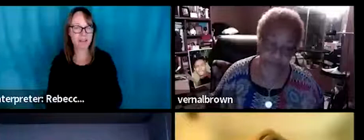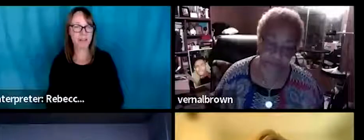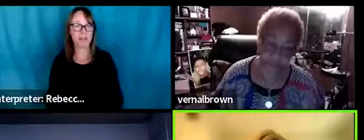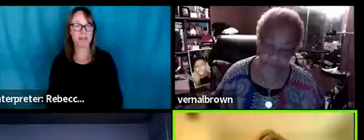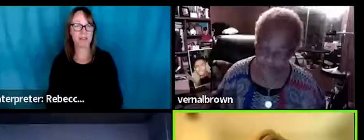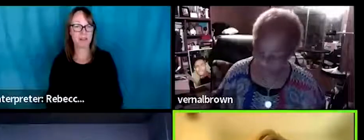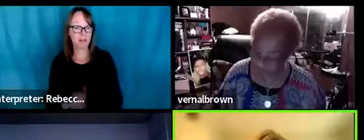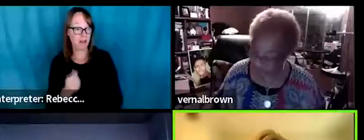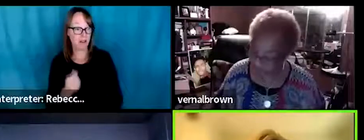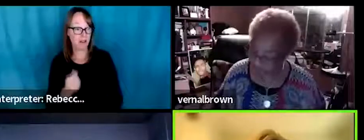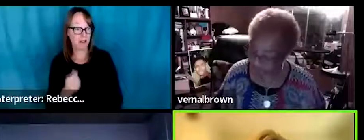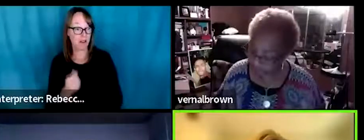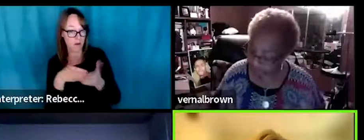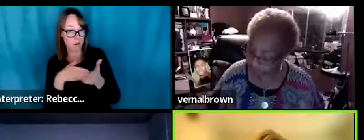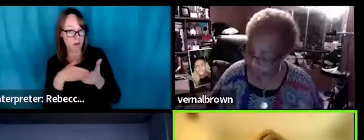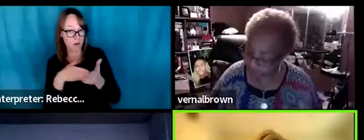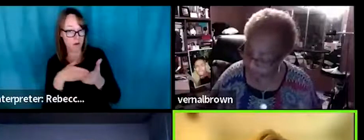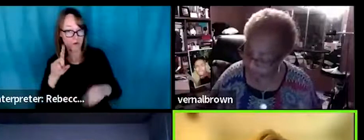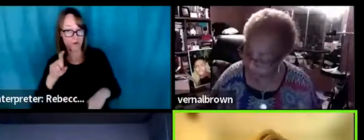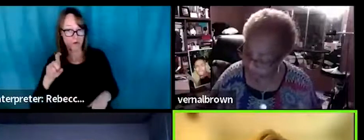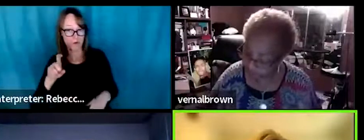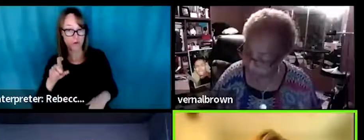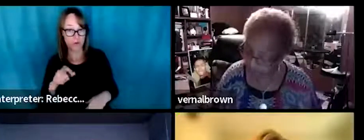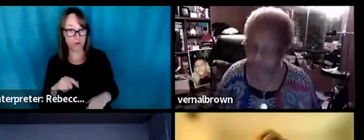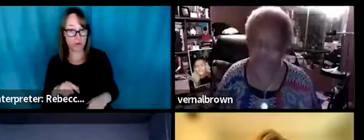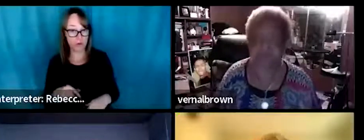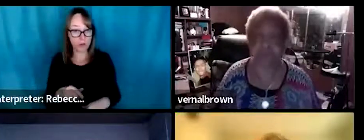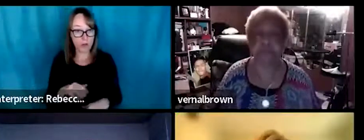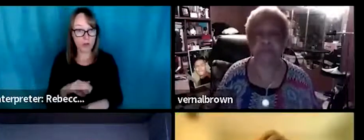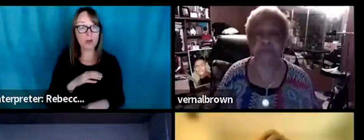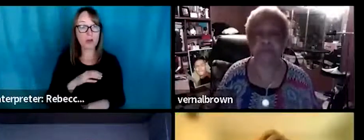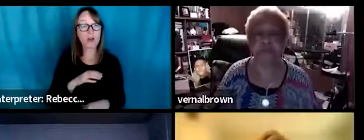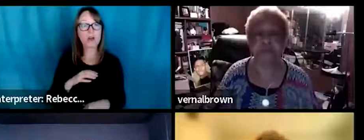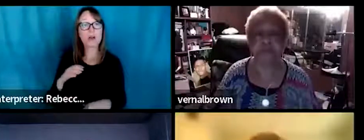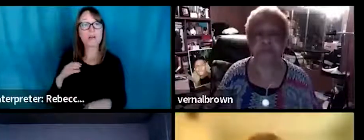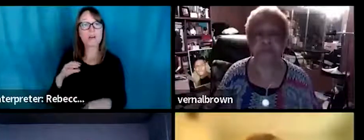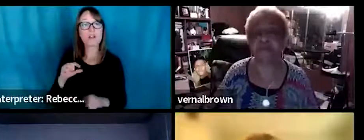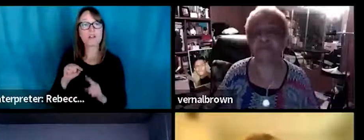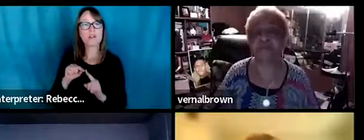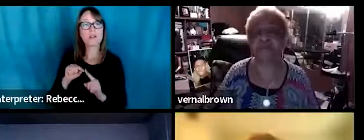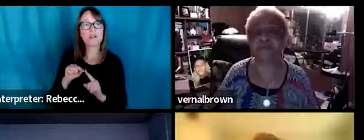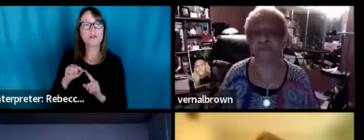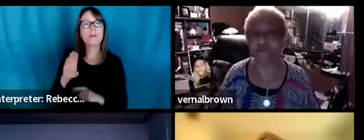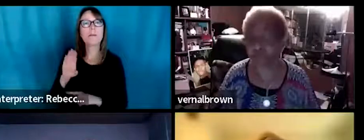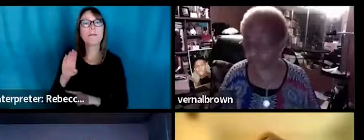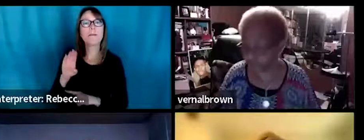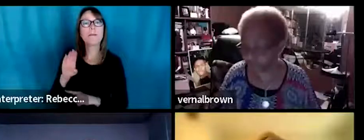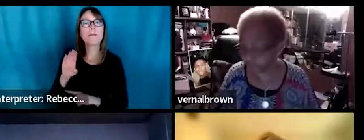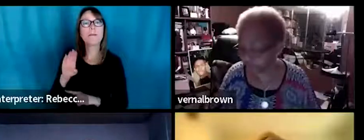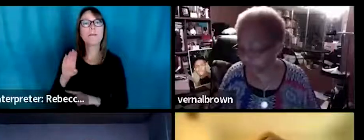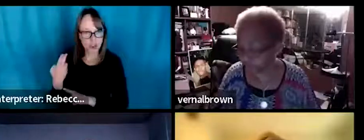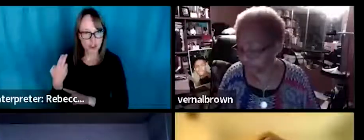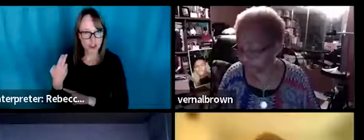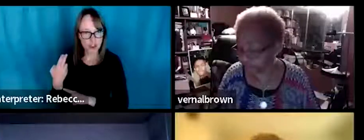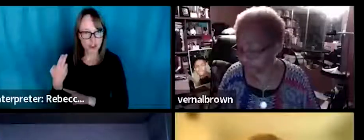Any opposed? Commissioner Beach abstains. Thank you, Commissioner Beach.